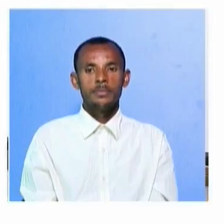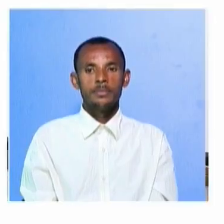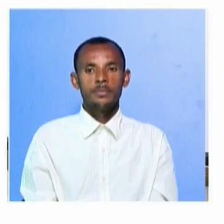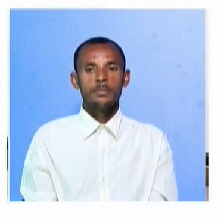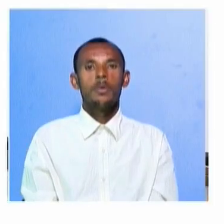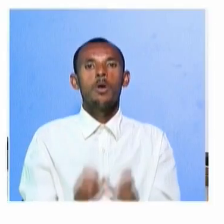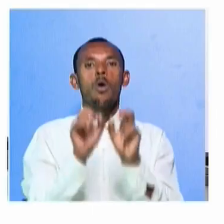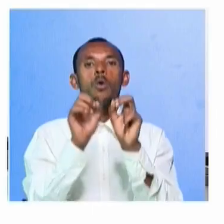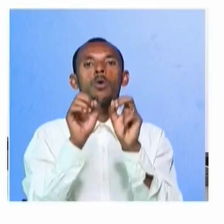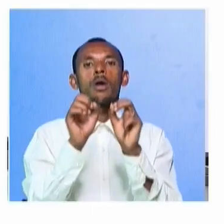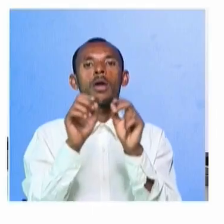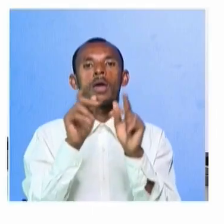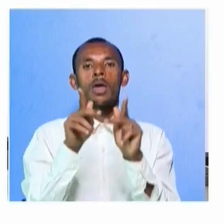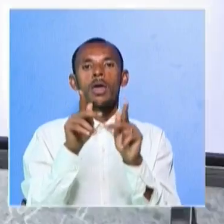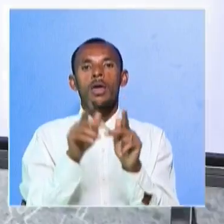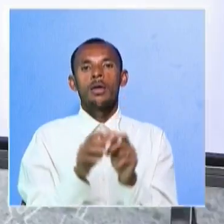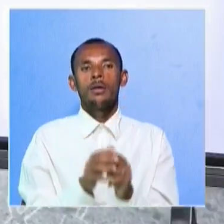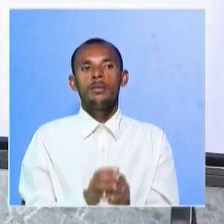Okay,